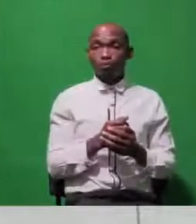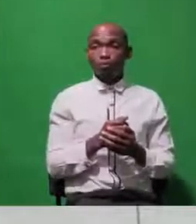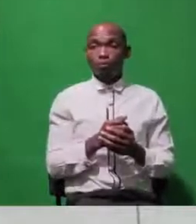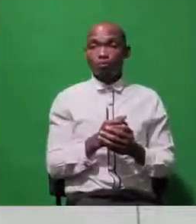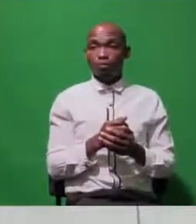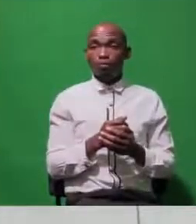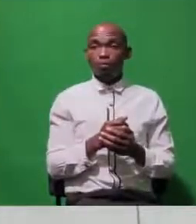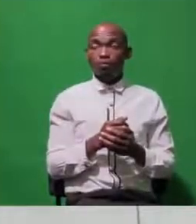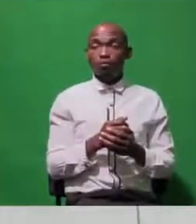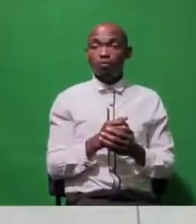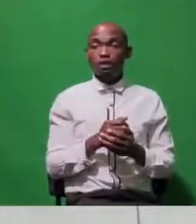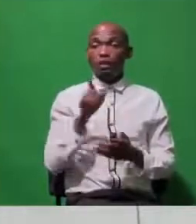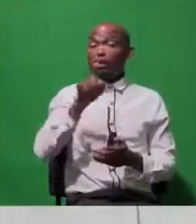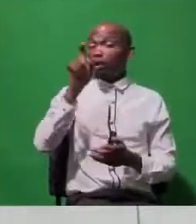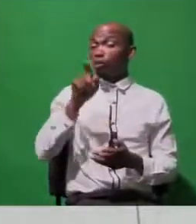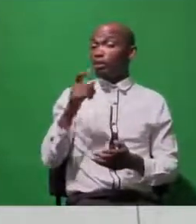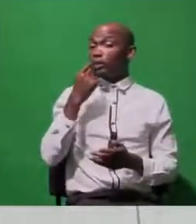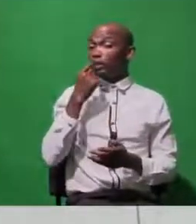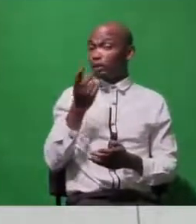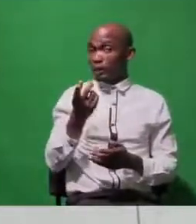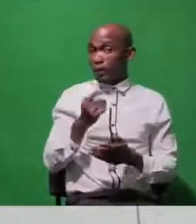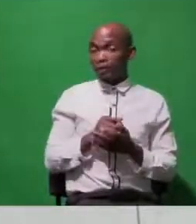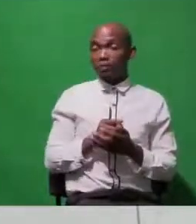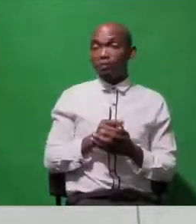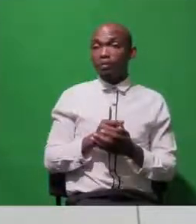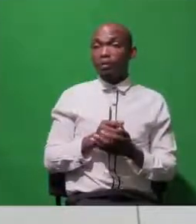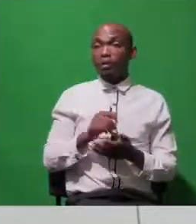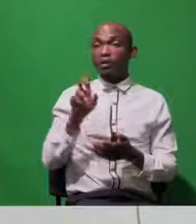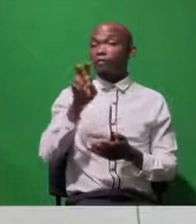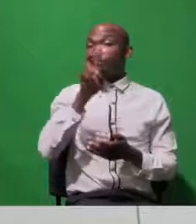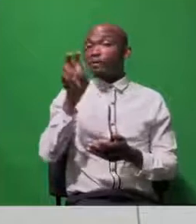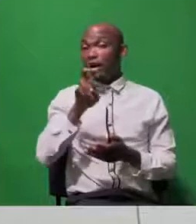question says, find the